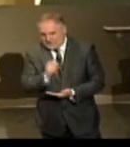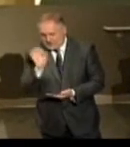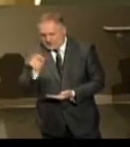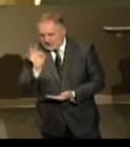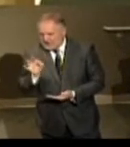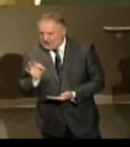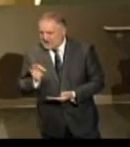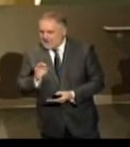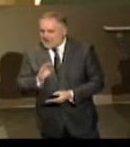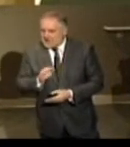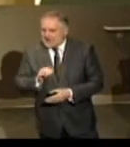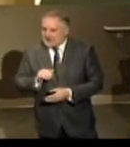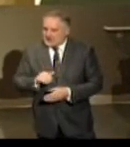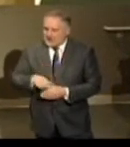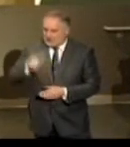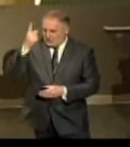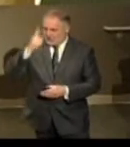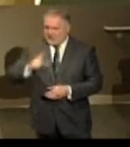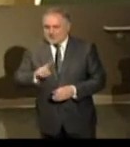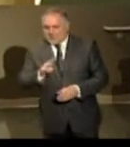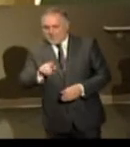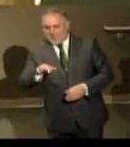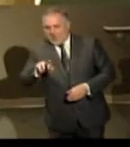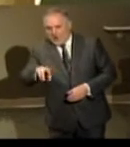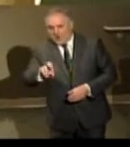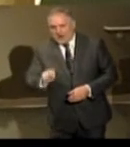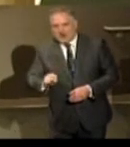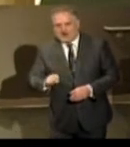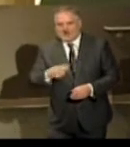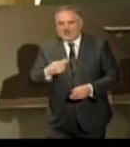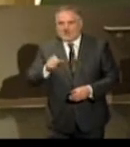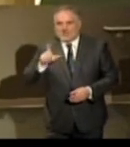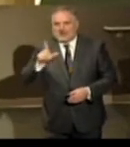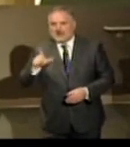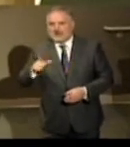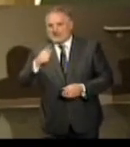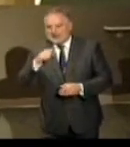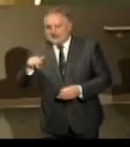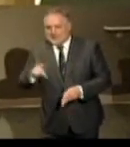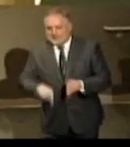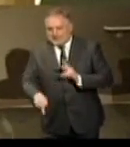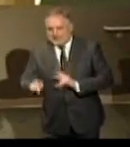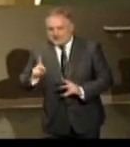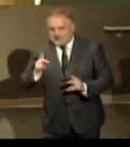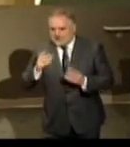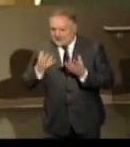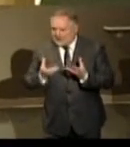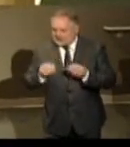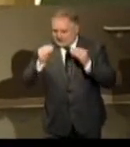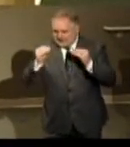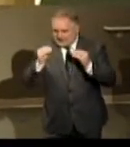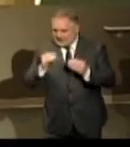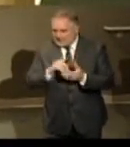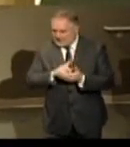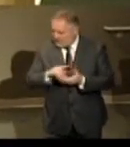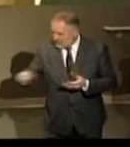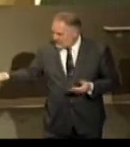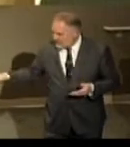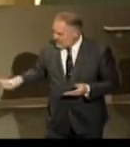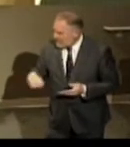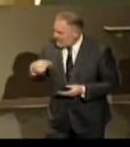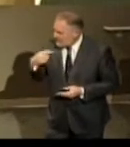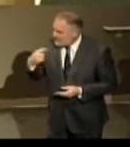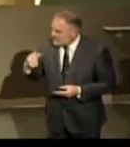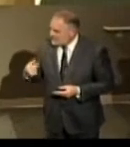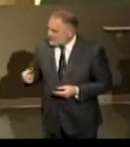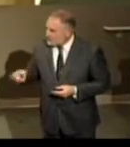Hill. He's going to tell the Athenians, who think they're superior to anybody else, he's going to teach them something. He's going to shock them. He said,